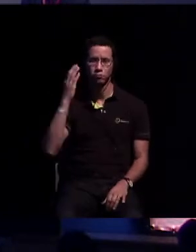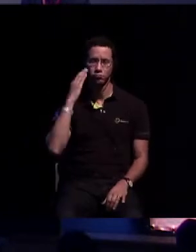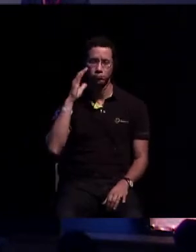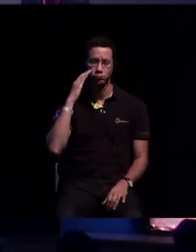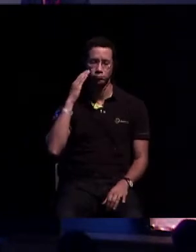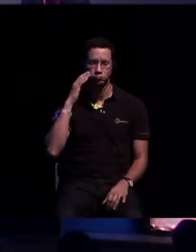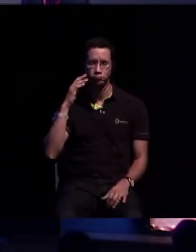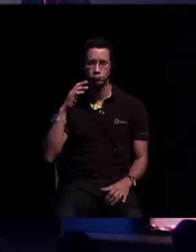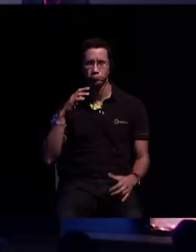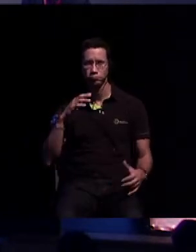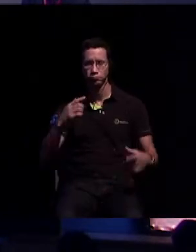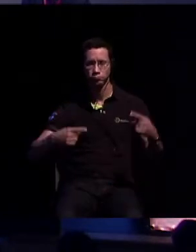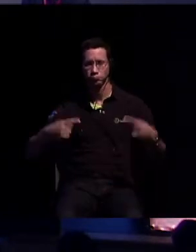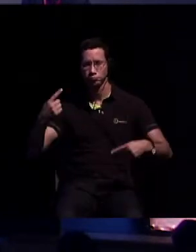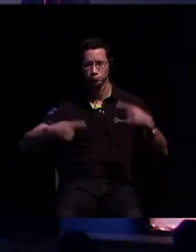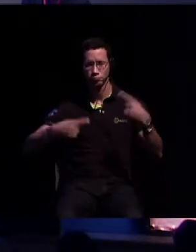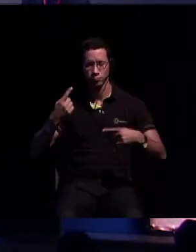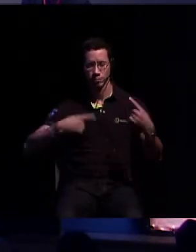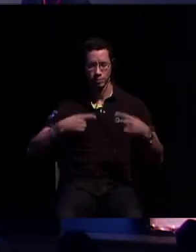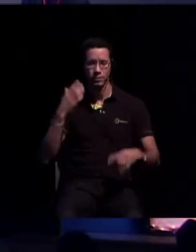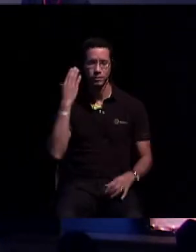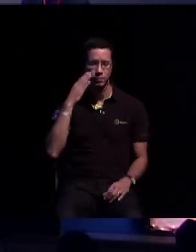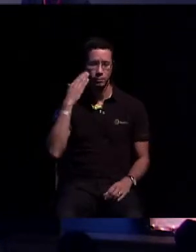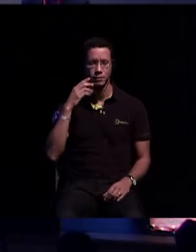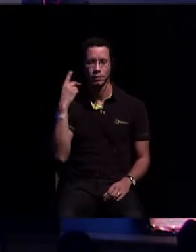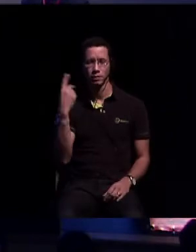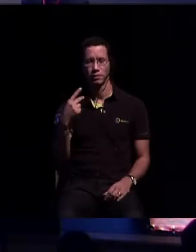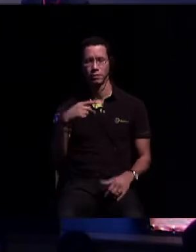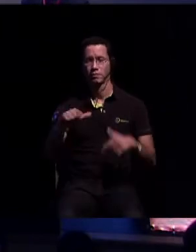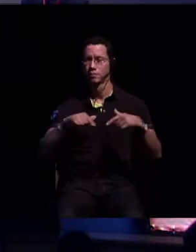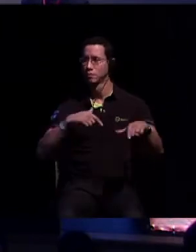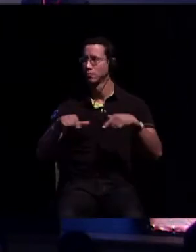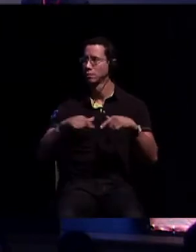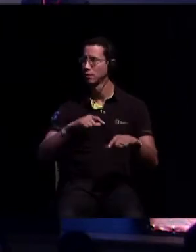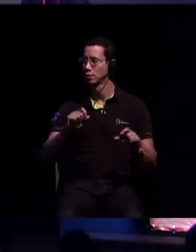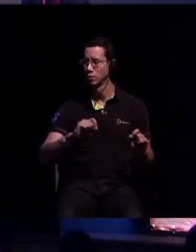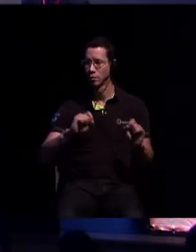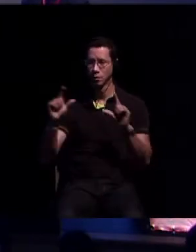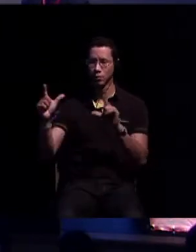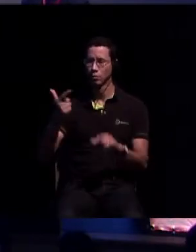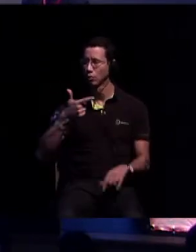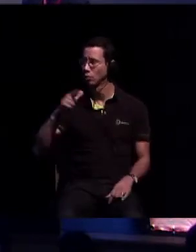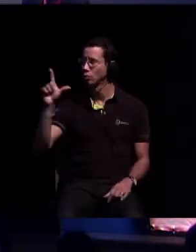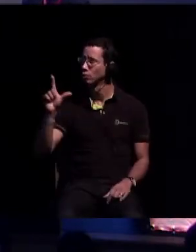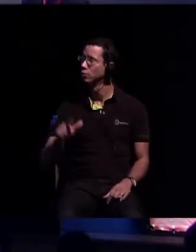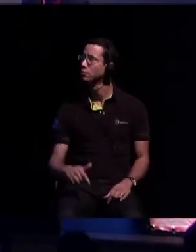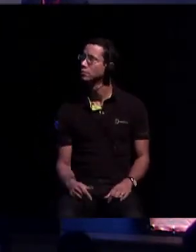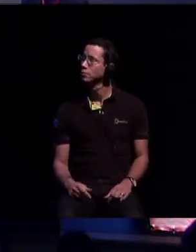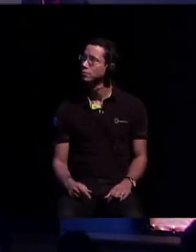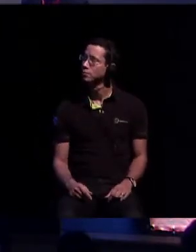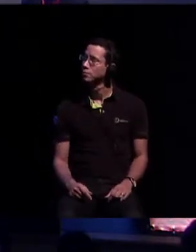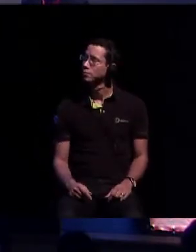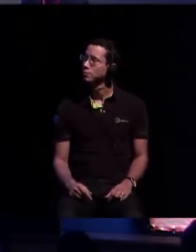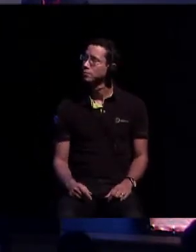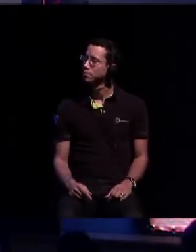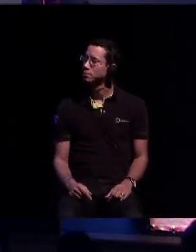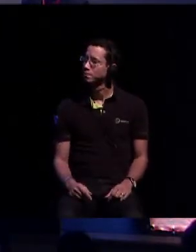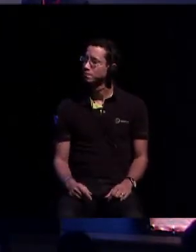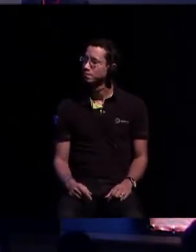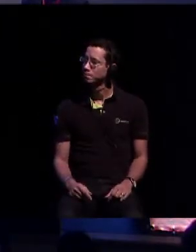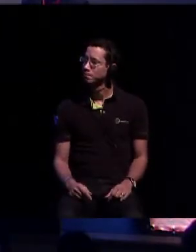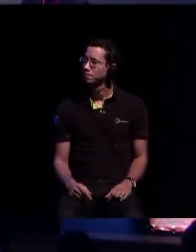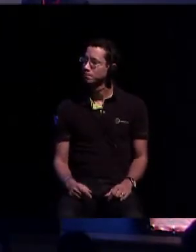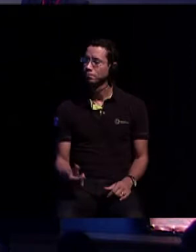situation through that work. The other image here is of the peace boat, and again, some young Japanese students in